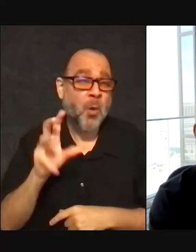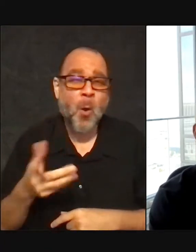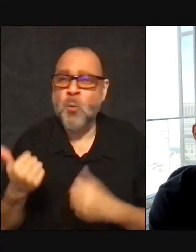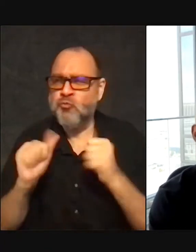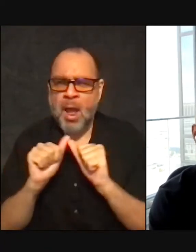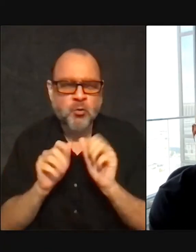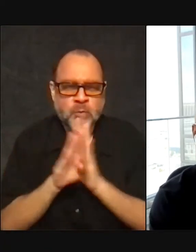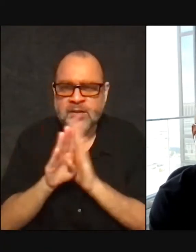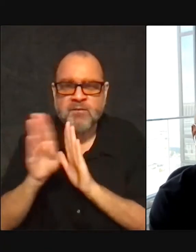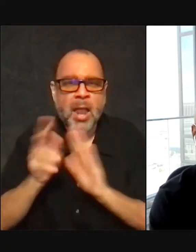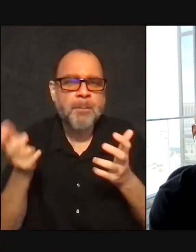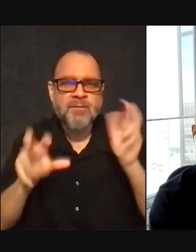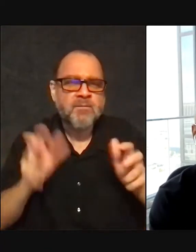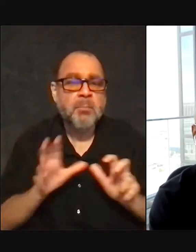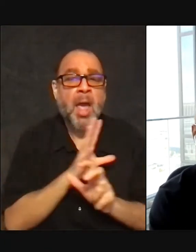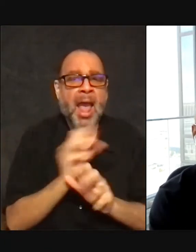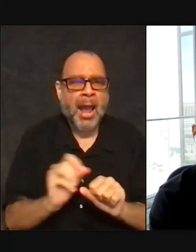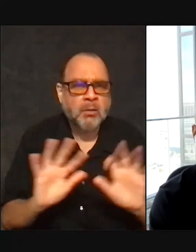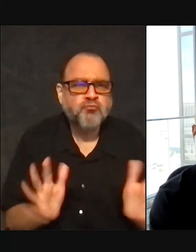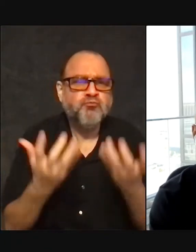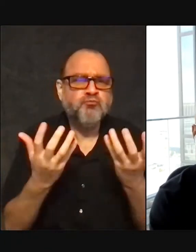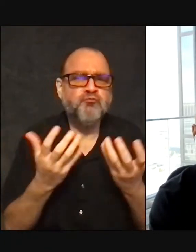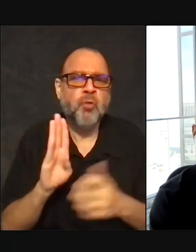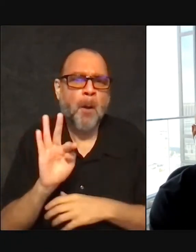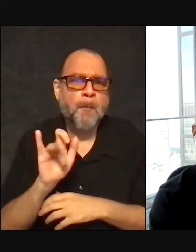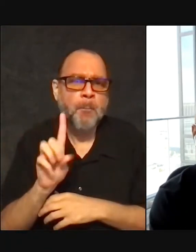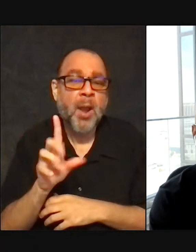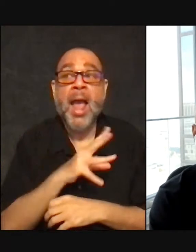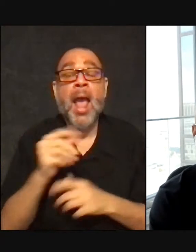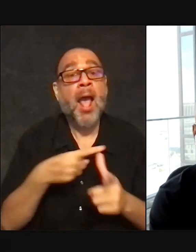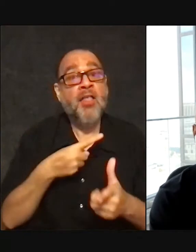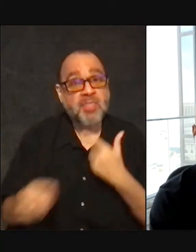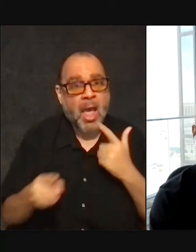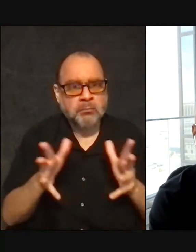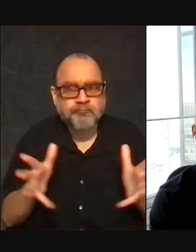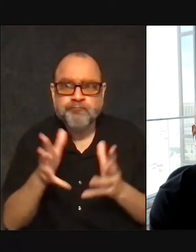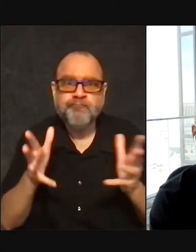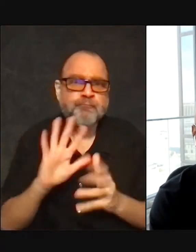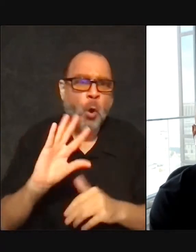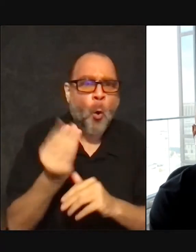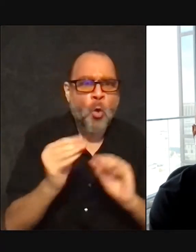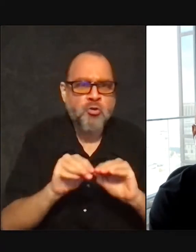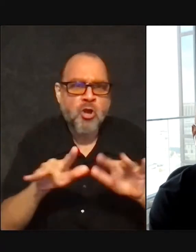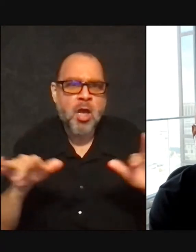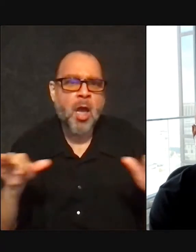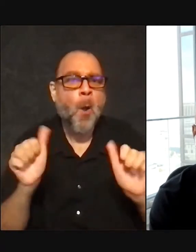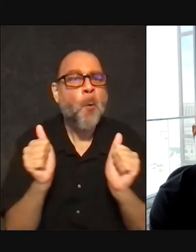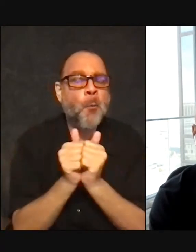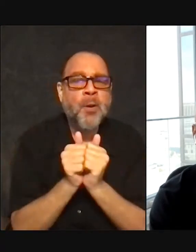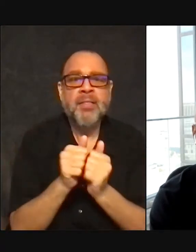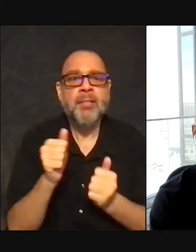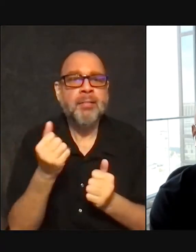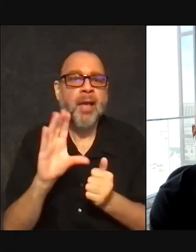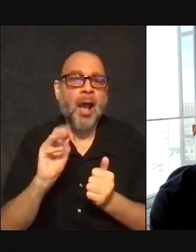brands and creating culture through content and community. We have a community I built called The Authenticated. Built